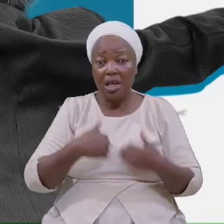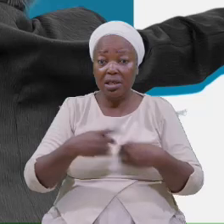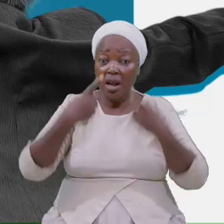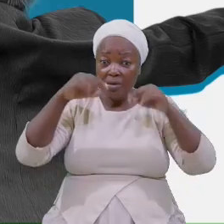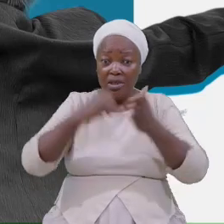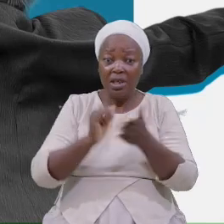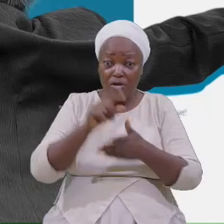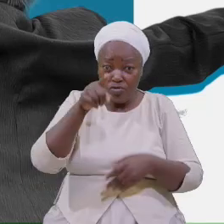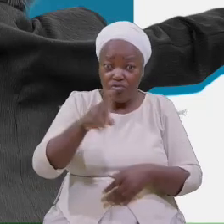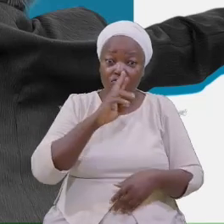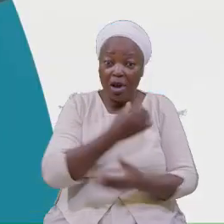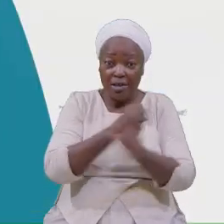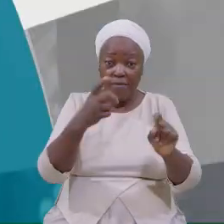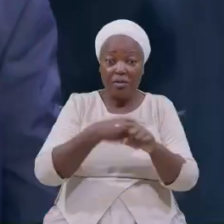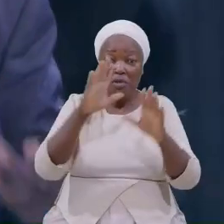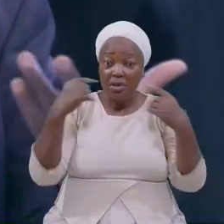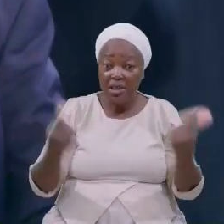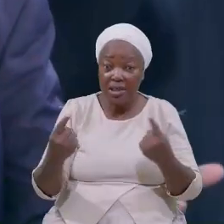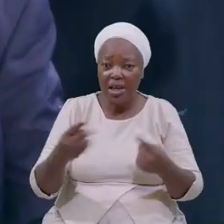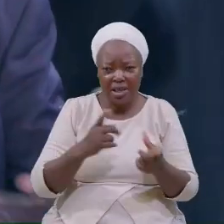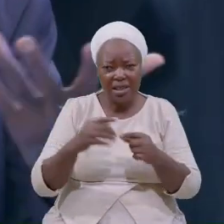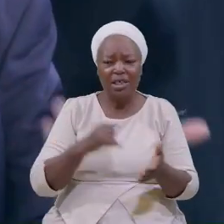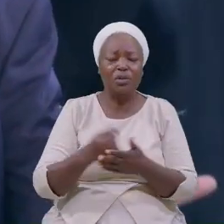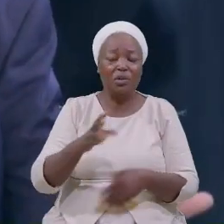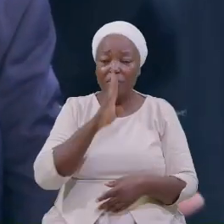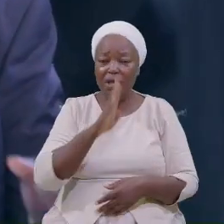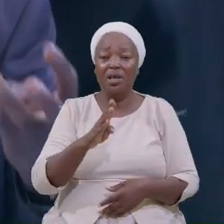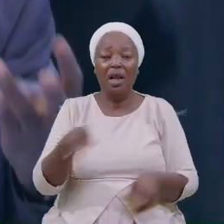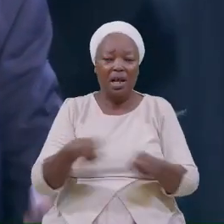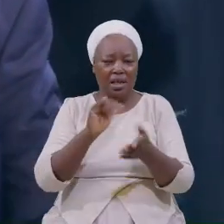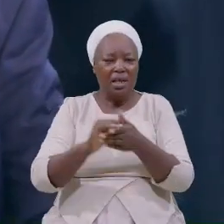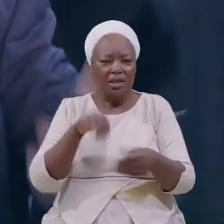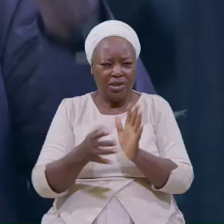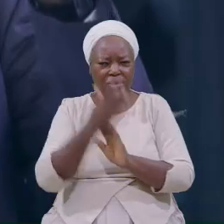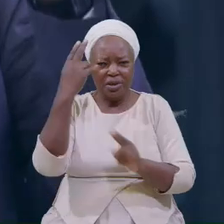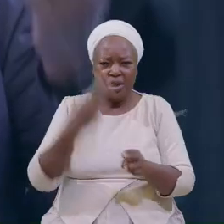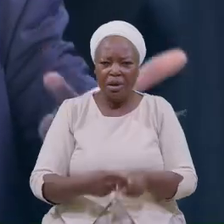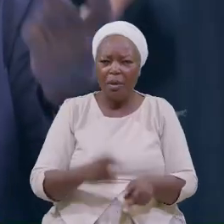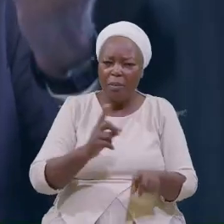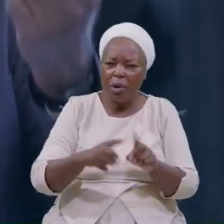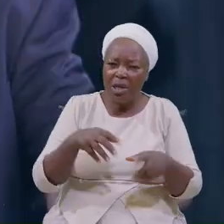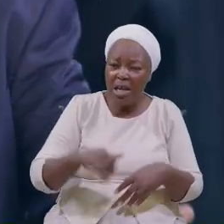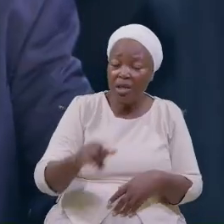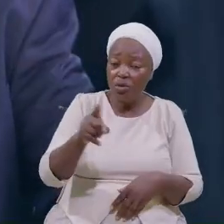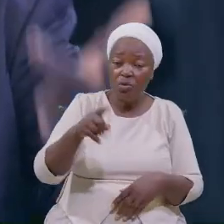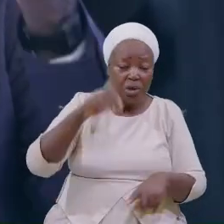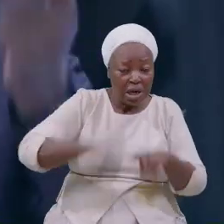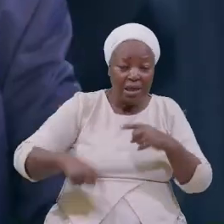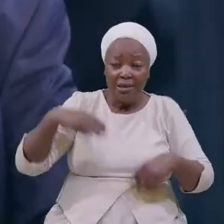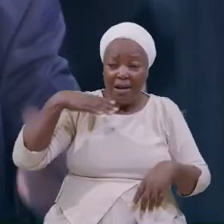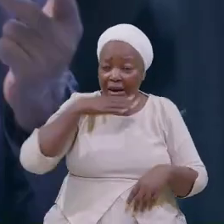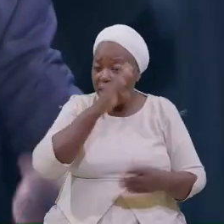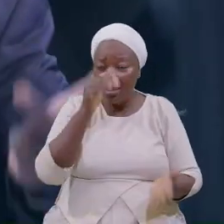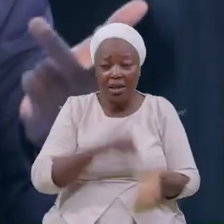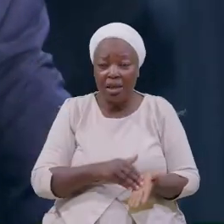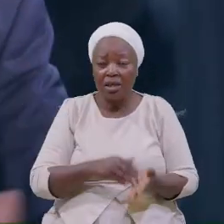have laid down our lives for you to help you to be saved, to maintain the salvation till the